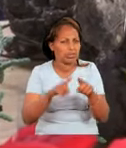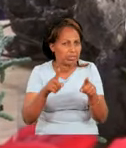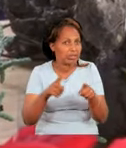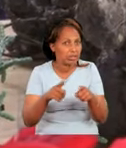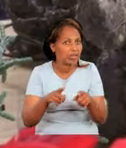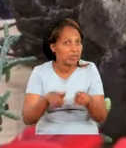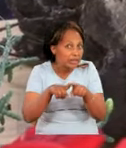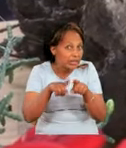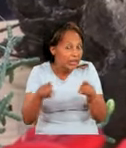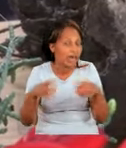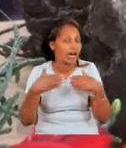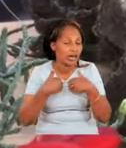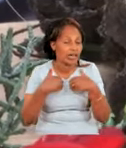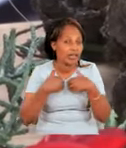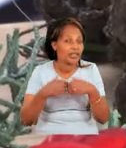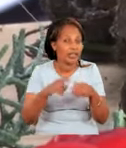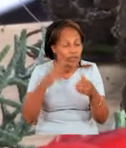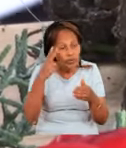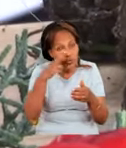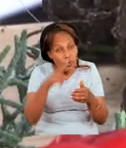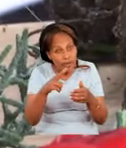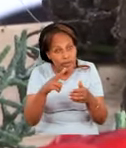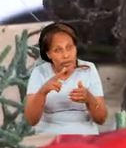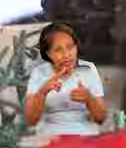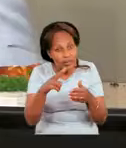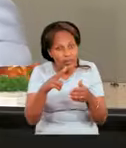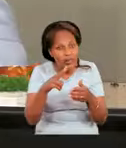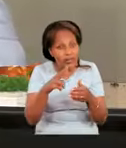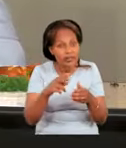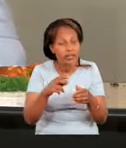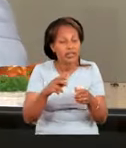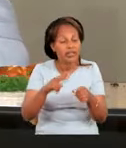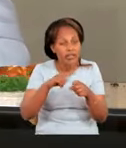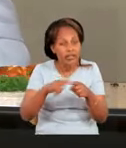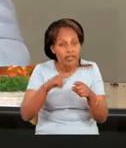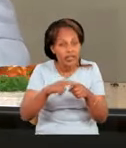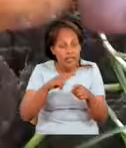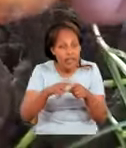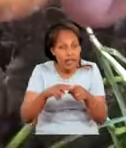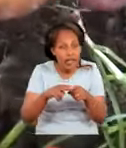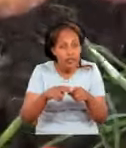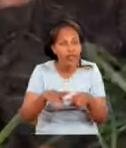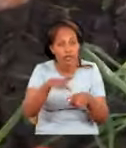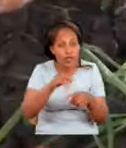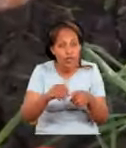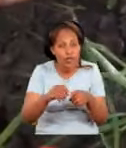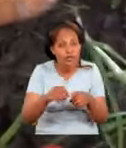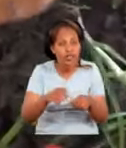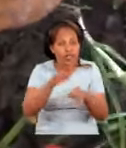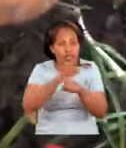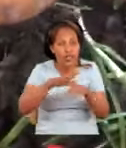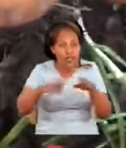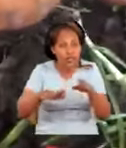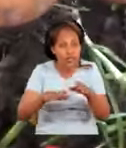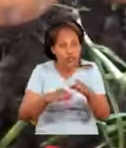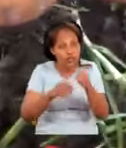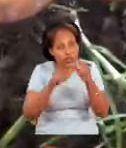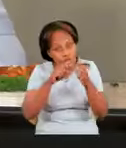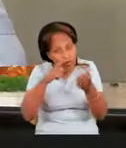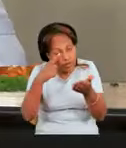exceptions. Now, if you look at a carrot plant, this is underground, this is a